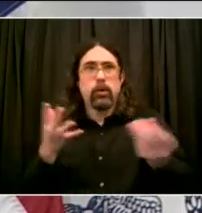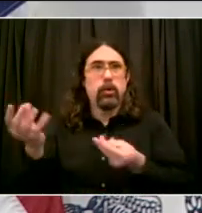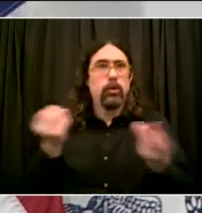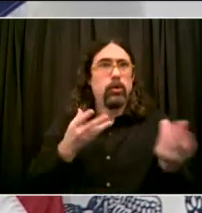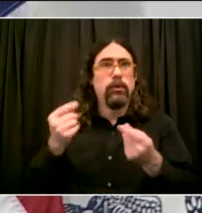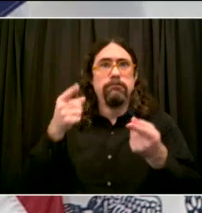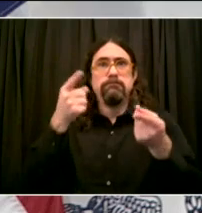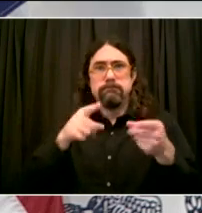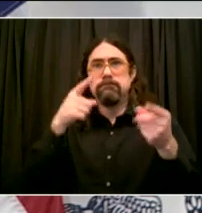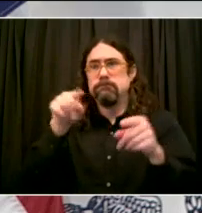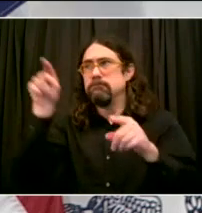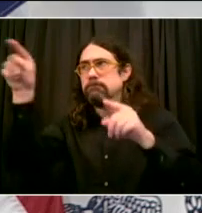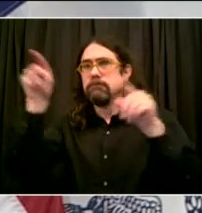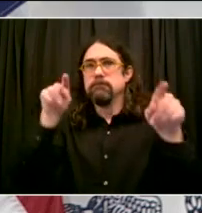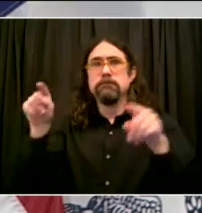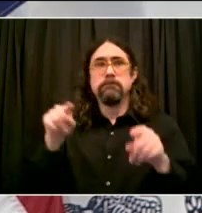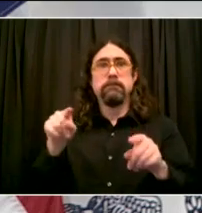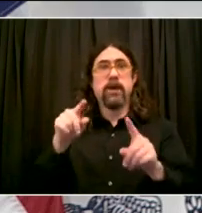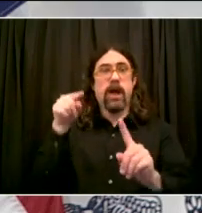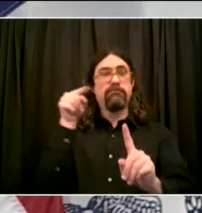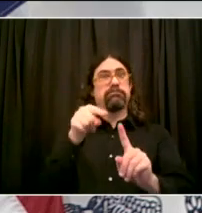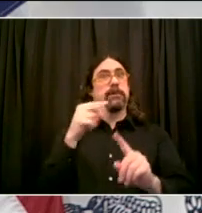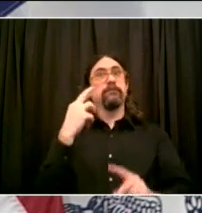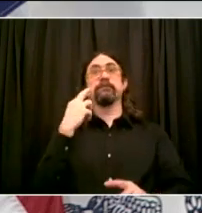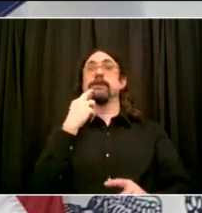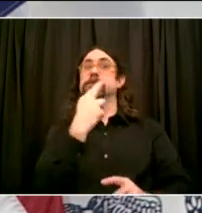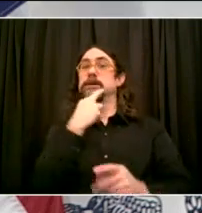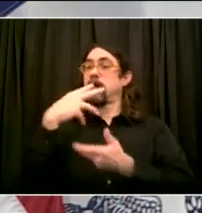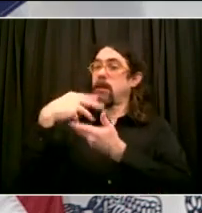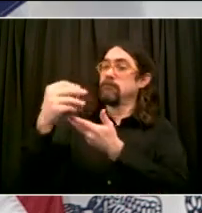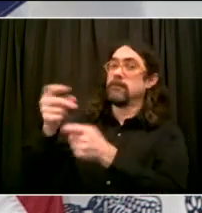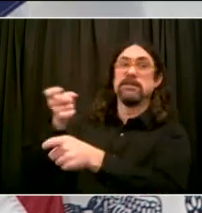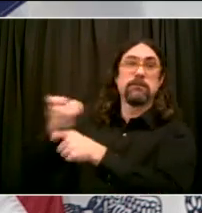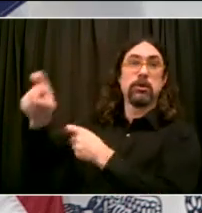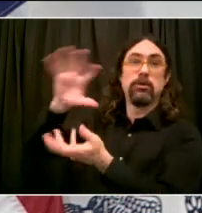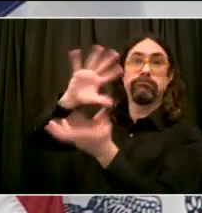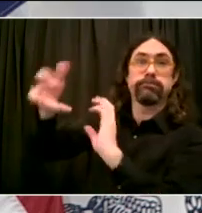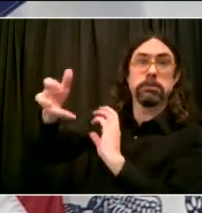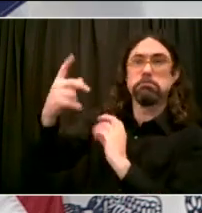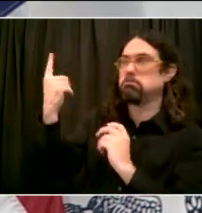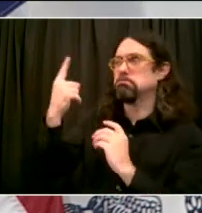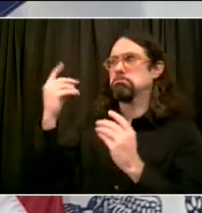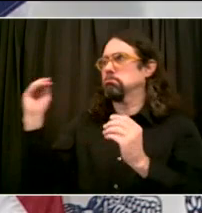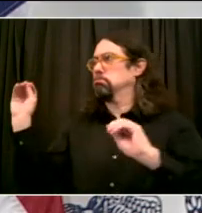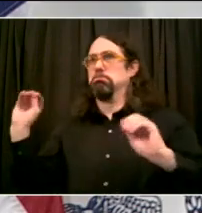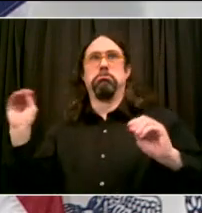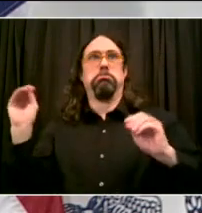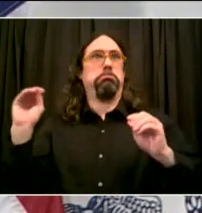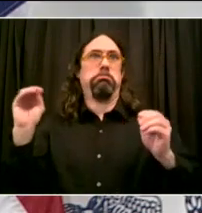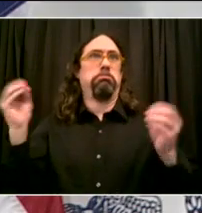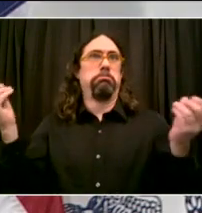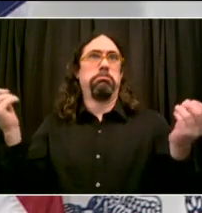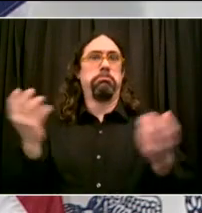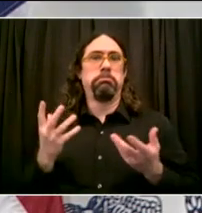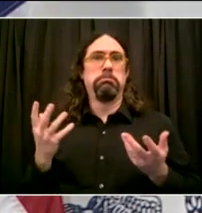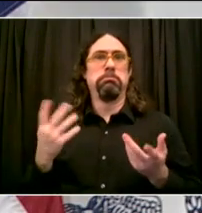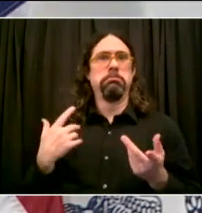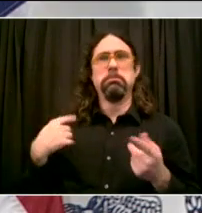obviously, you know, people are still digging out. Commissioner Criswell or Commissioner Grayson, any insight you can offer?